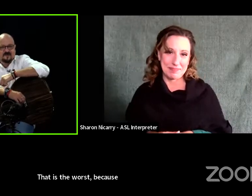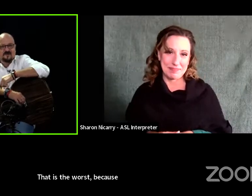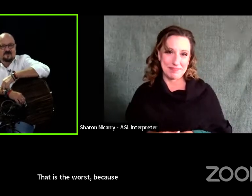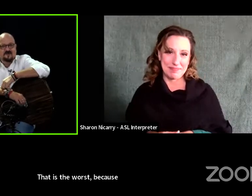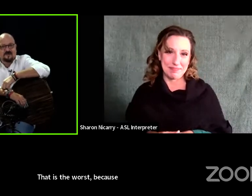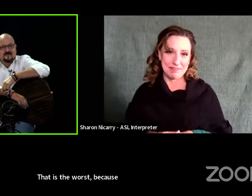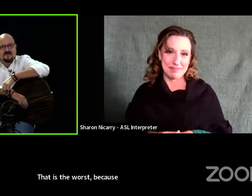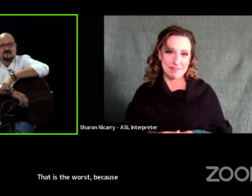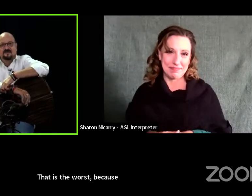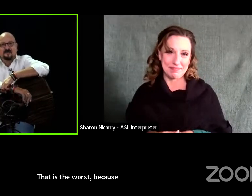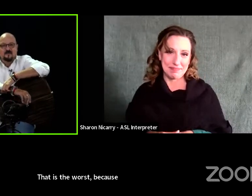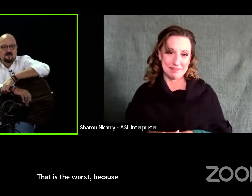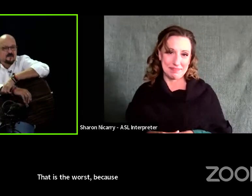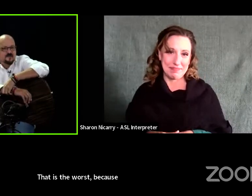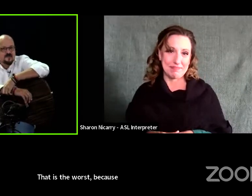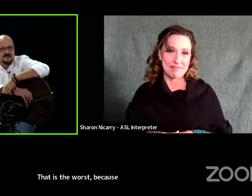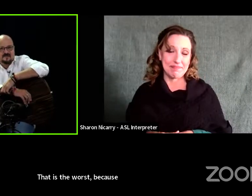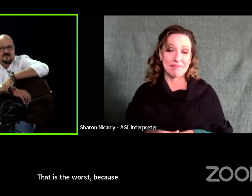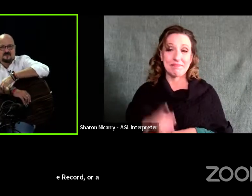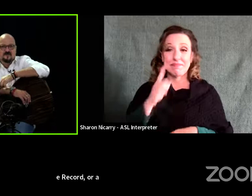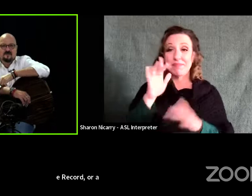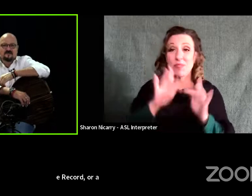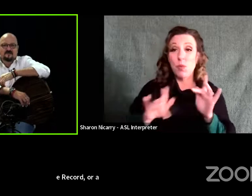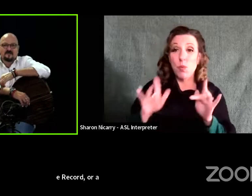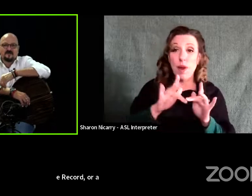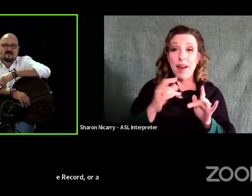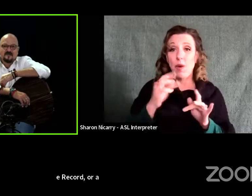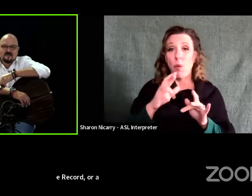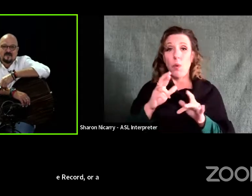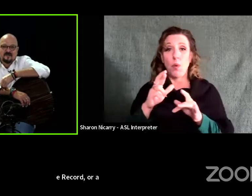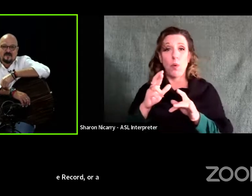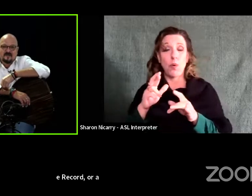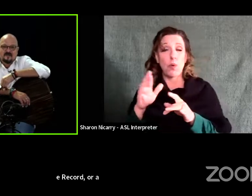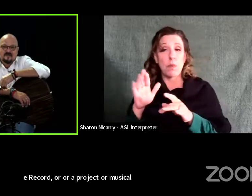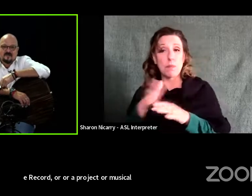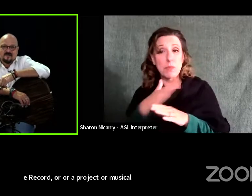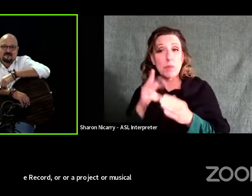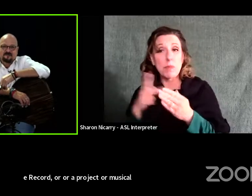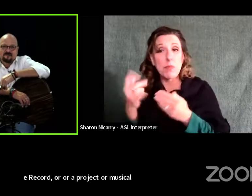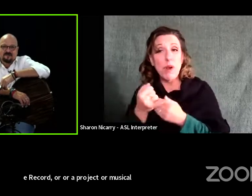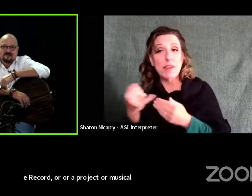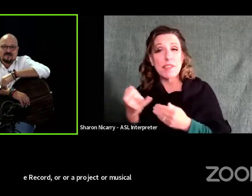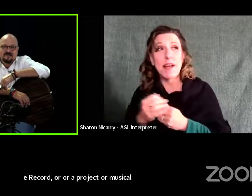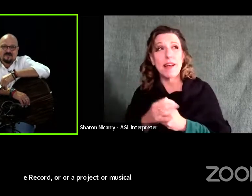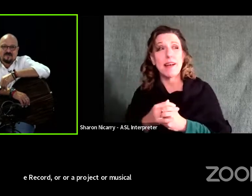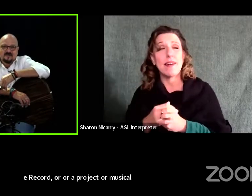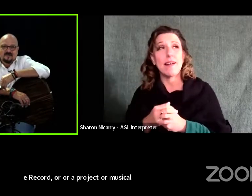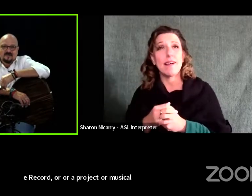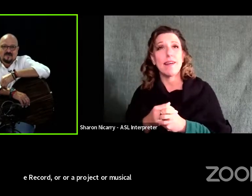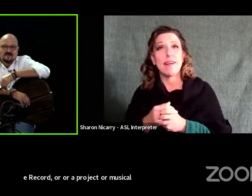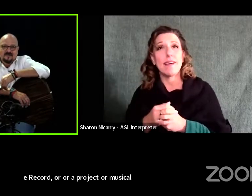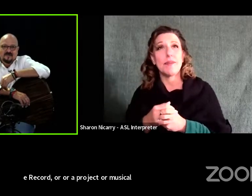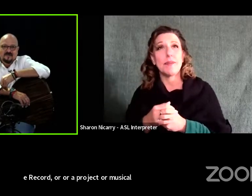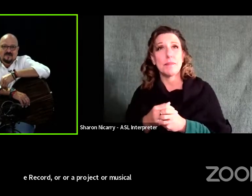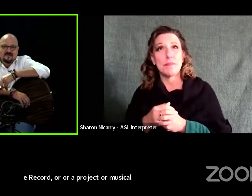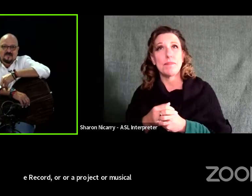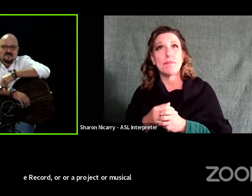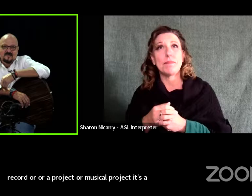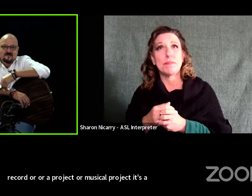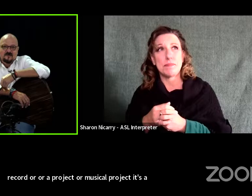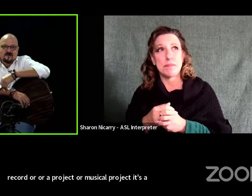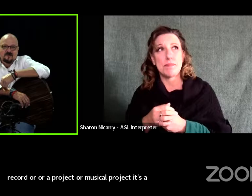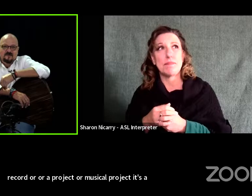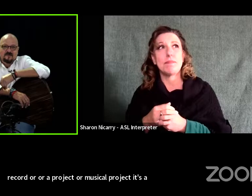a record or a project, or a musical project, it's a